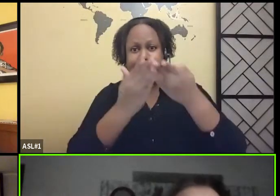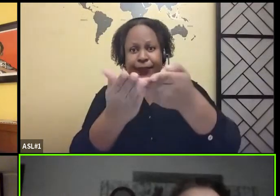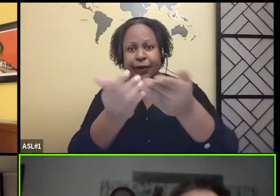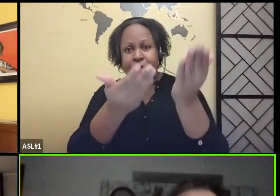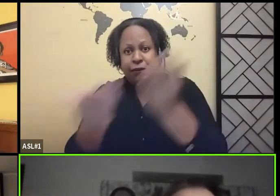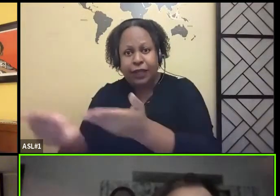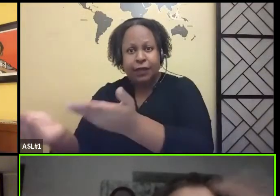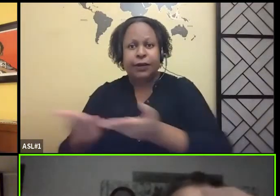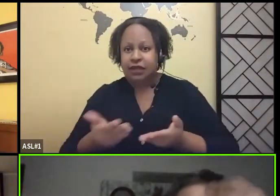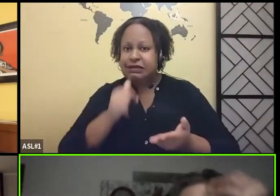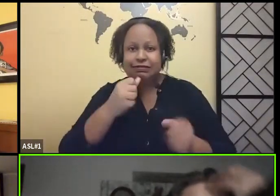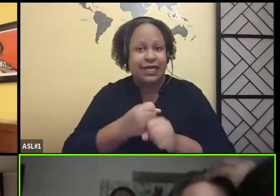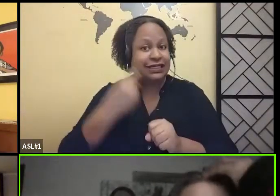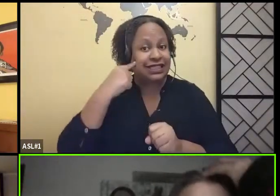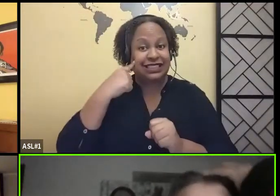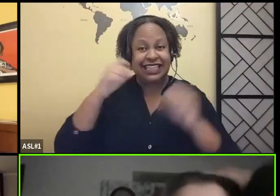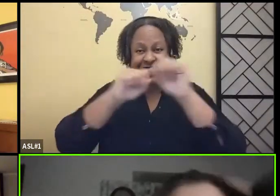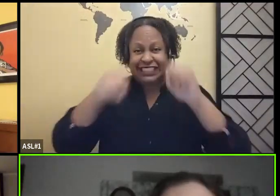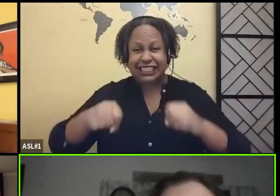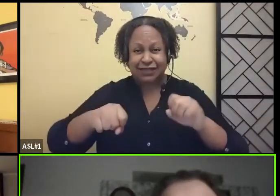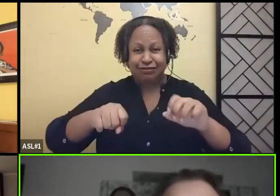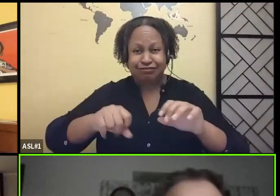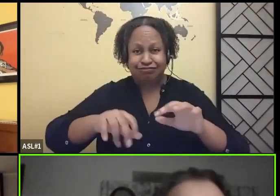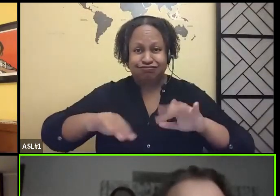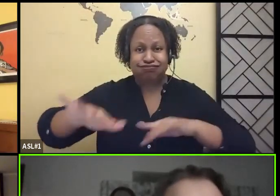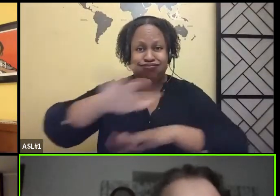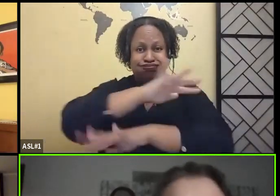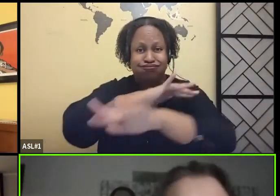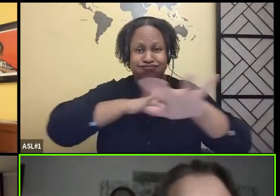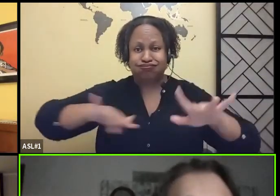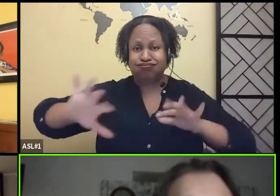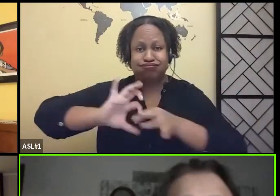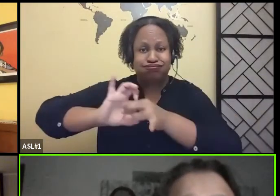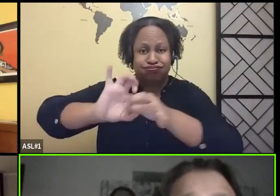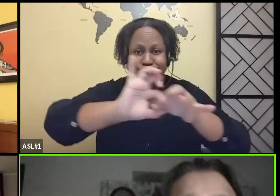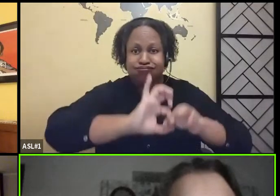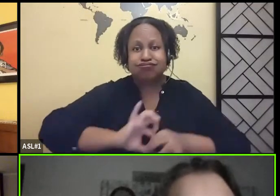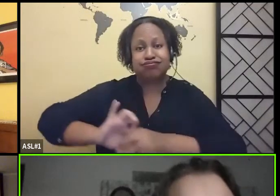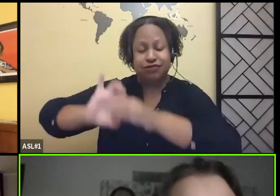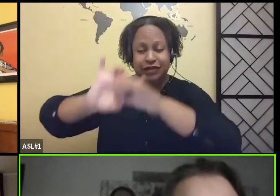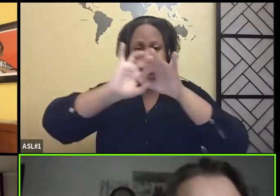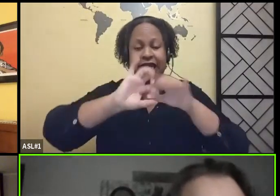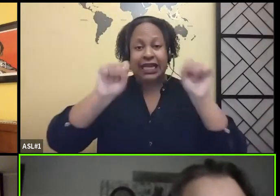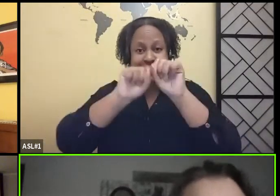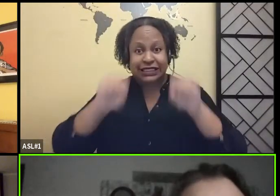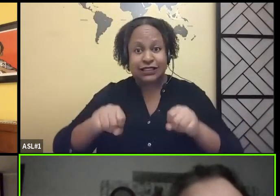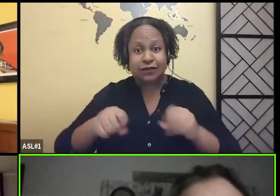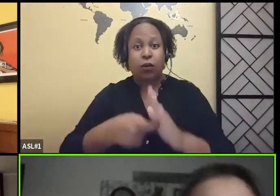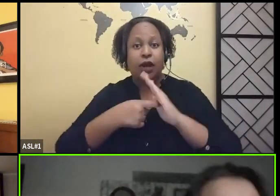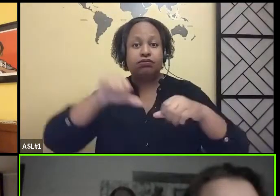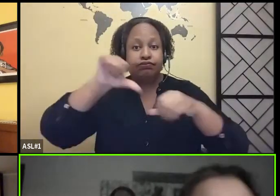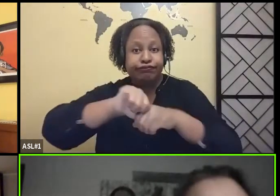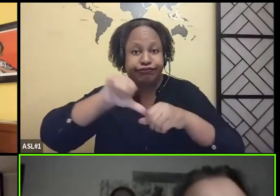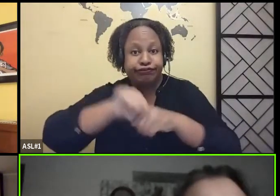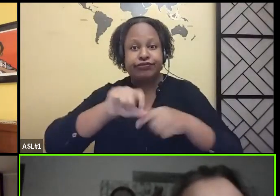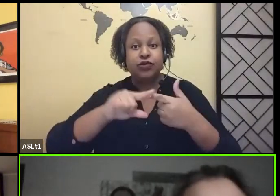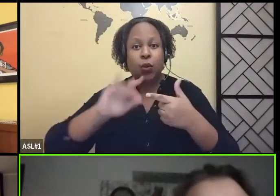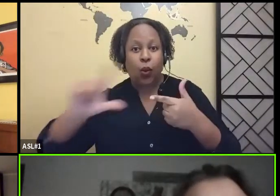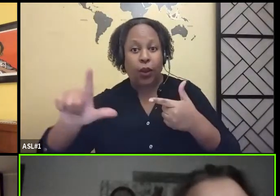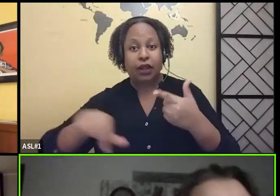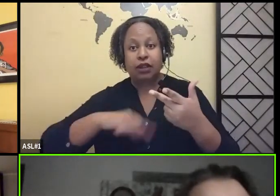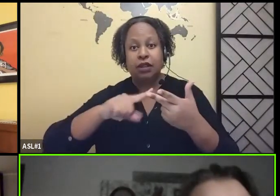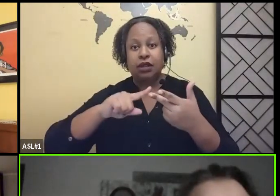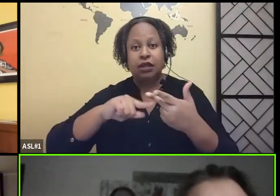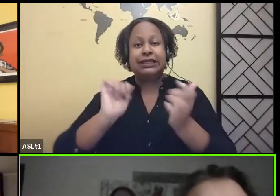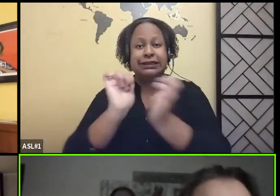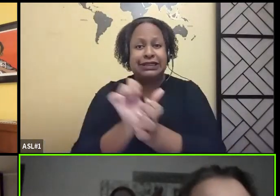And we know how fragile these big systems are, predicated on so much fossil fuels and so much different kinds of